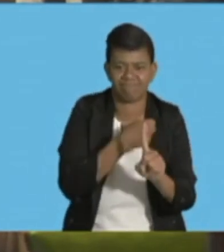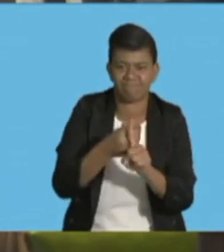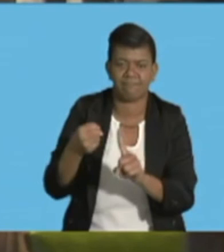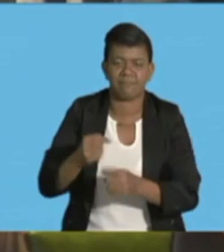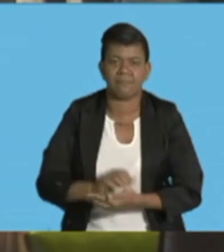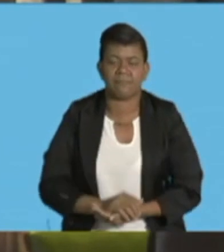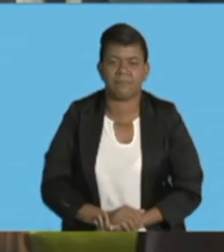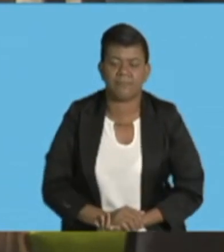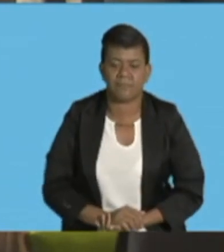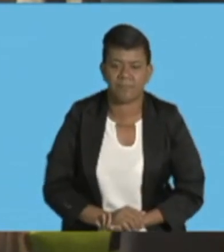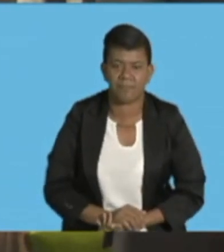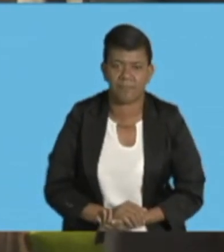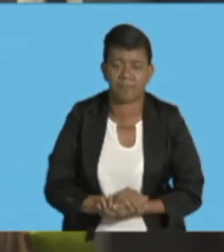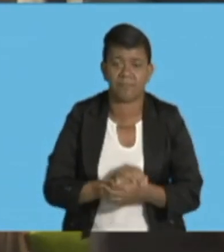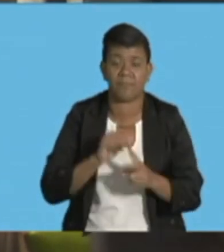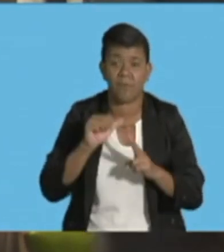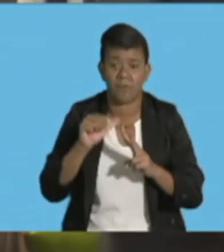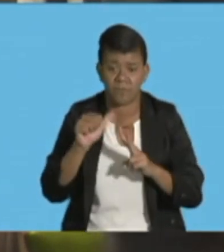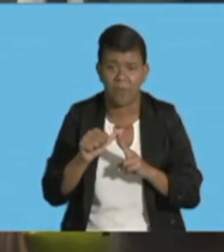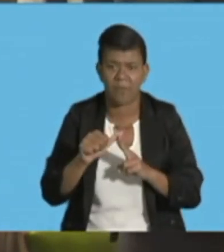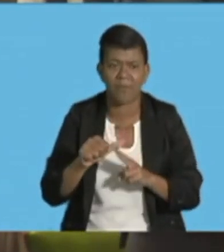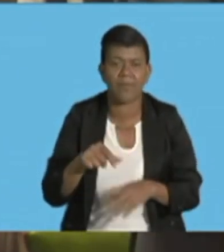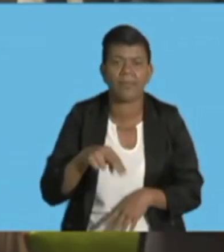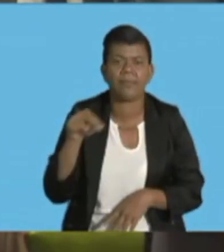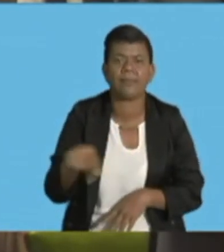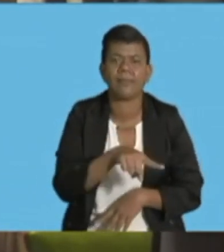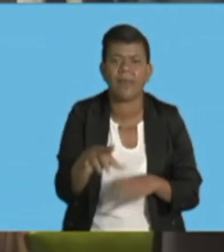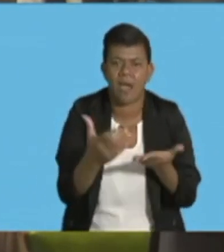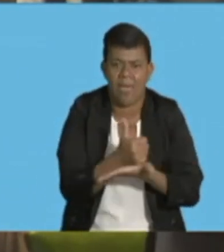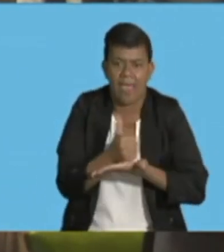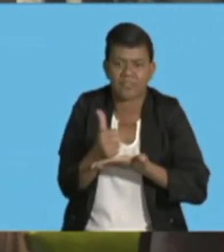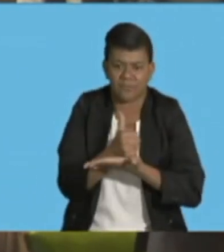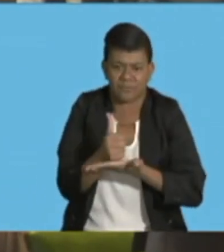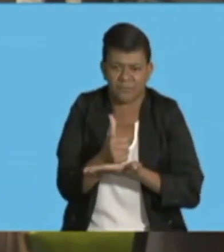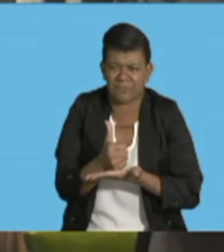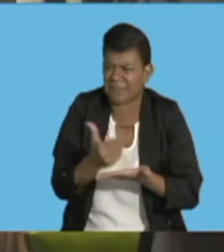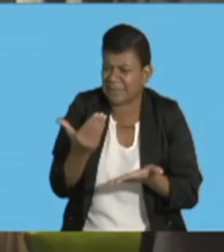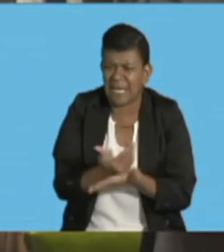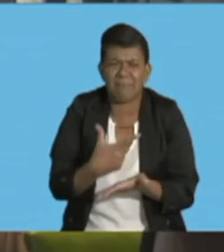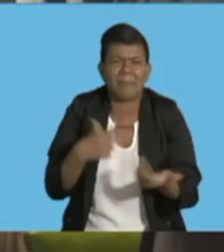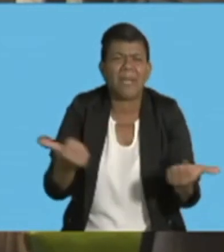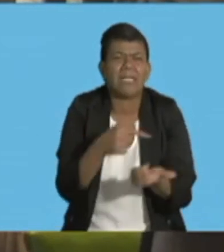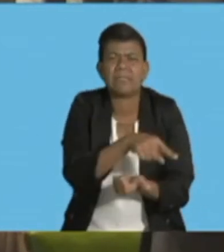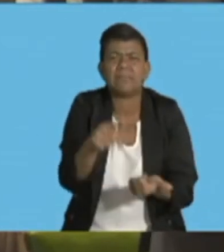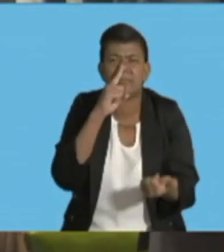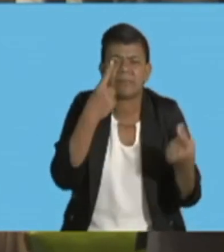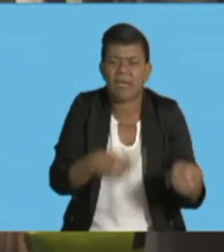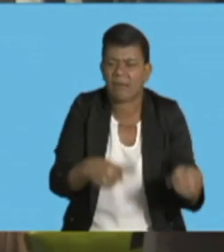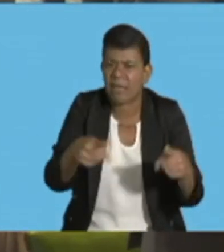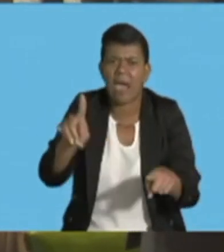for enhanced climate adaptation actions to safeguard vulnerable PCs from slow and sudden onsets of climate